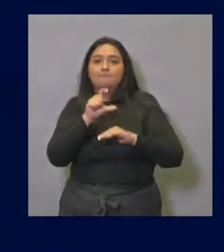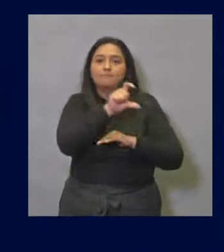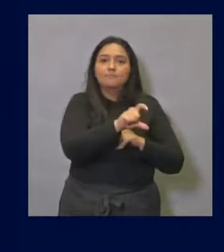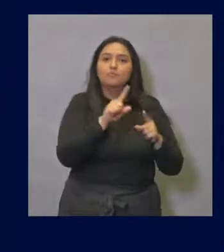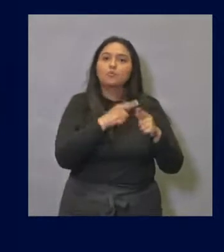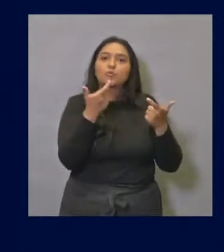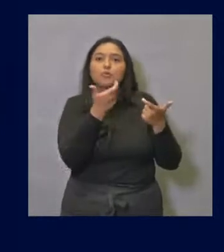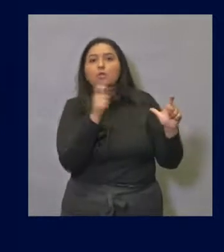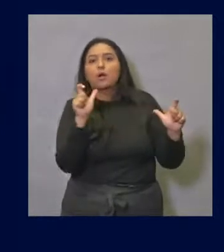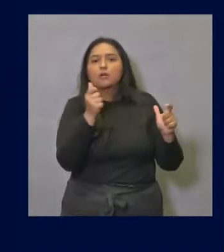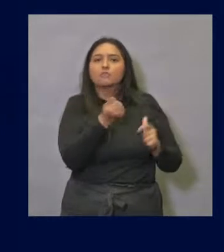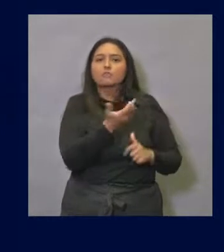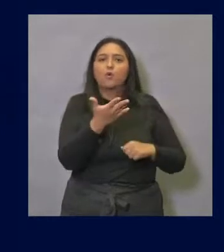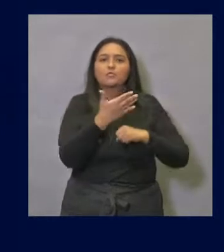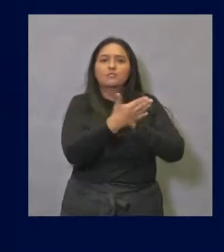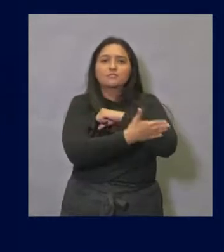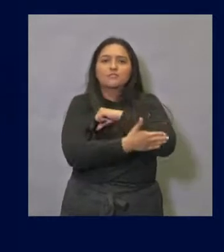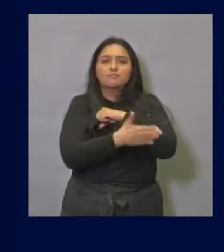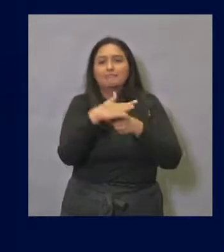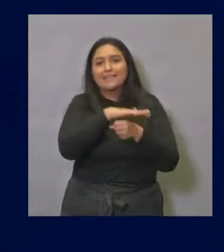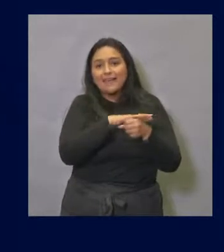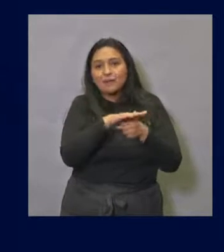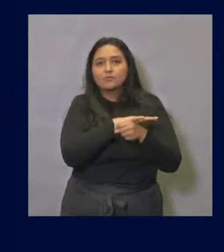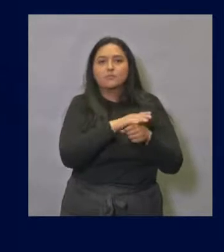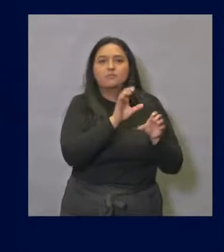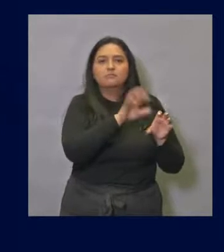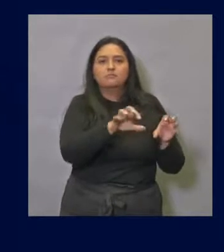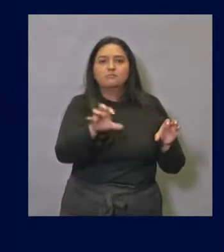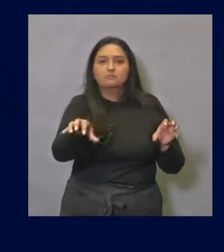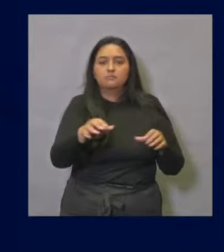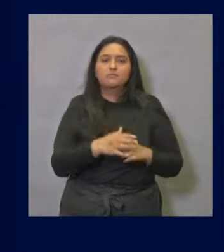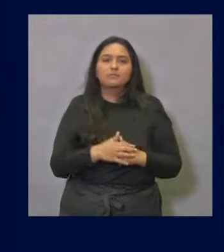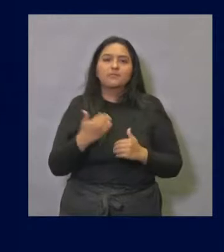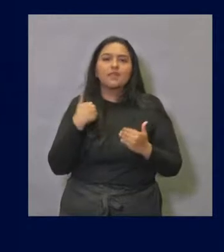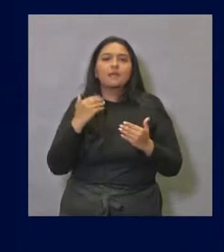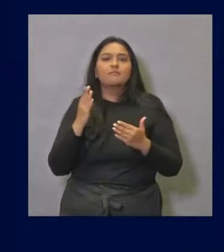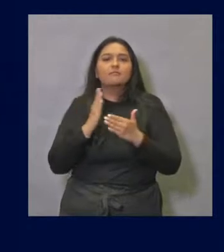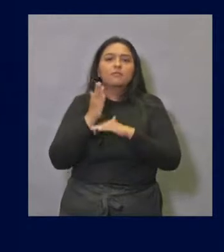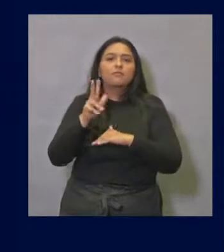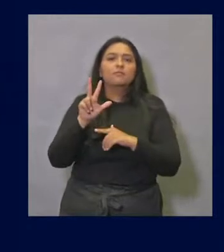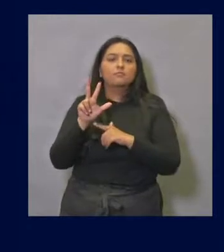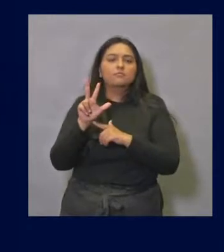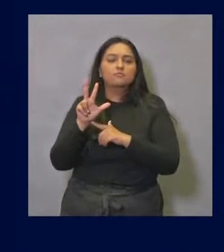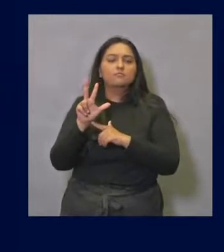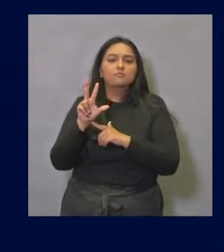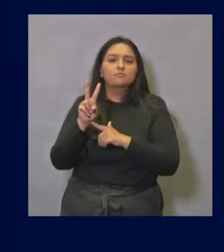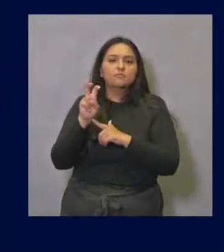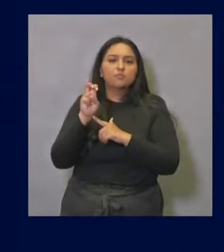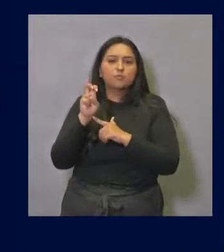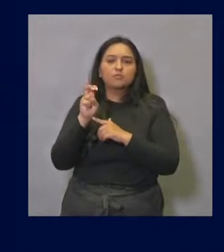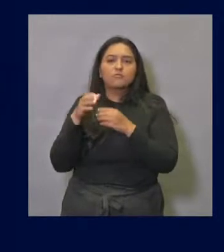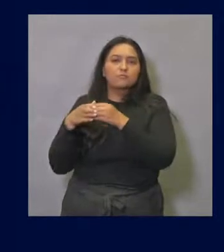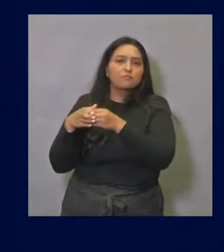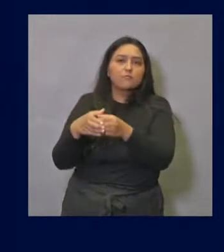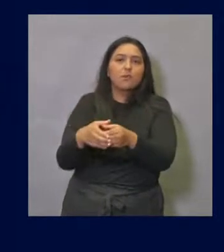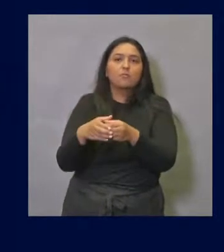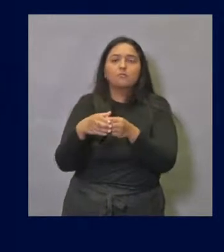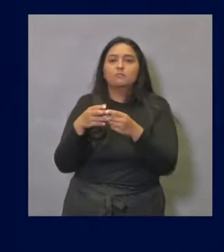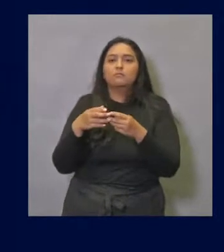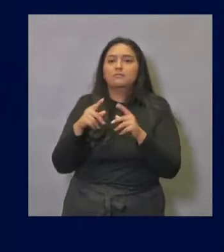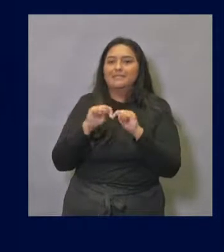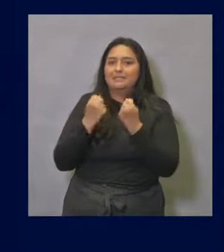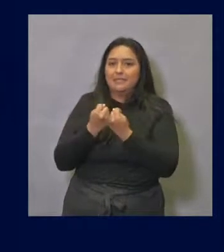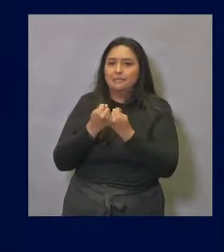entities. And there are more than 300 additional sites that are vaccinating this week using non-county